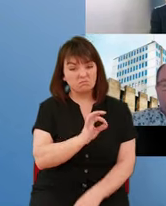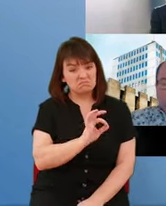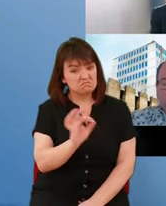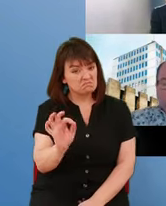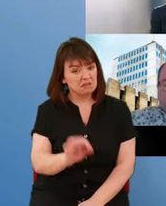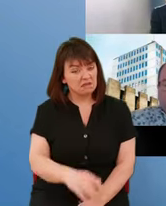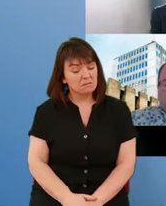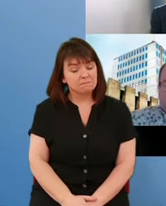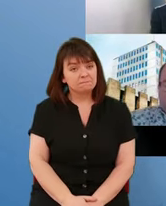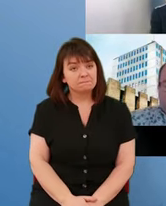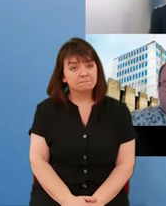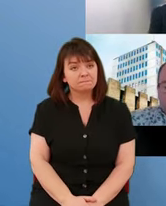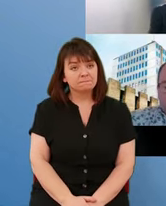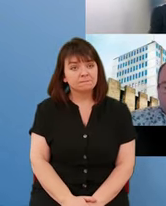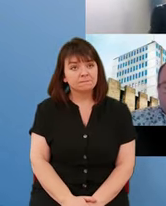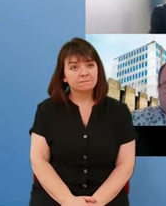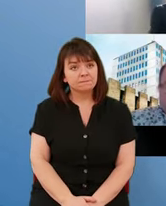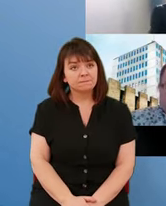to report.